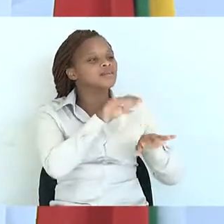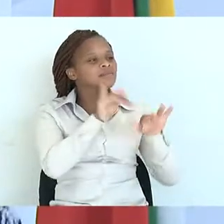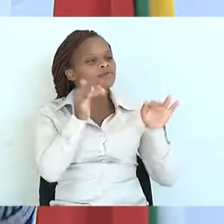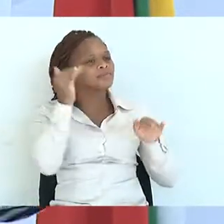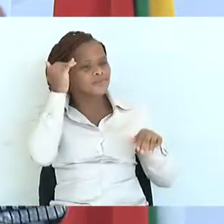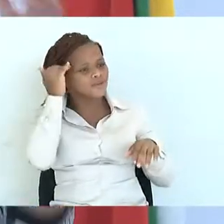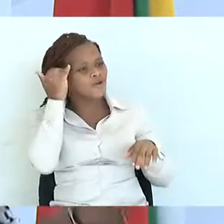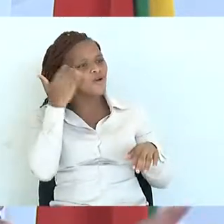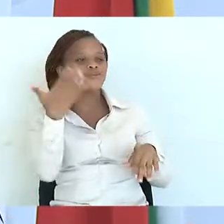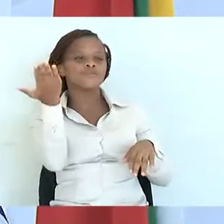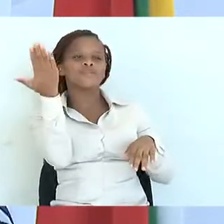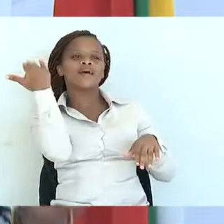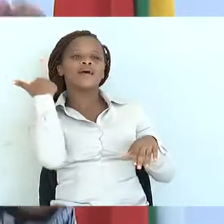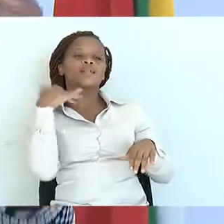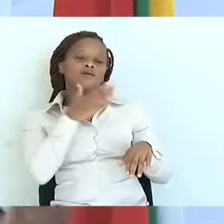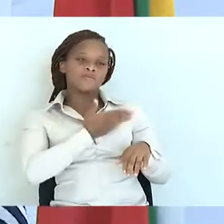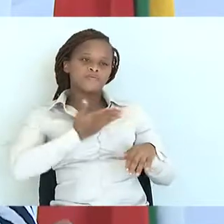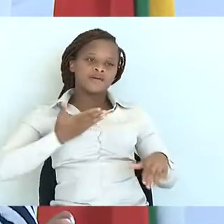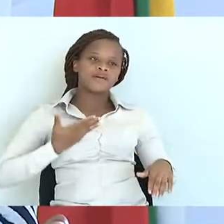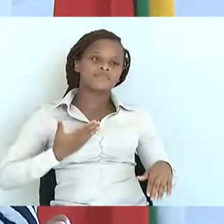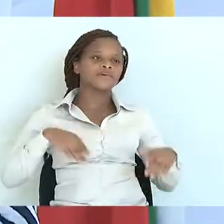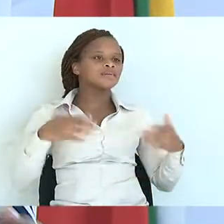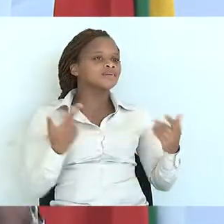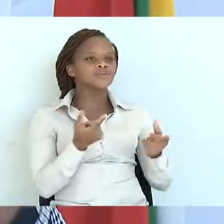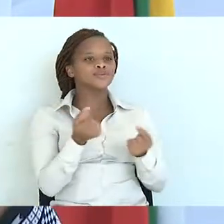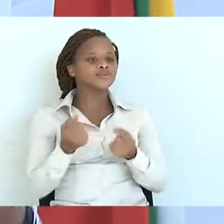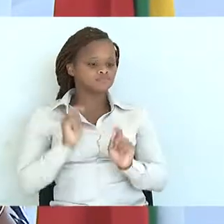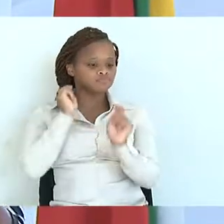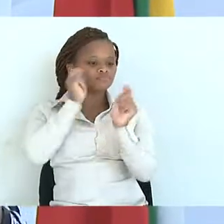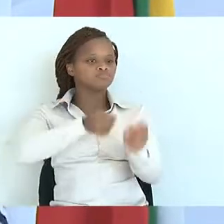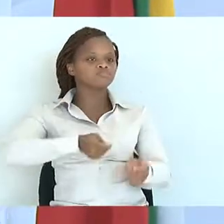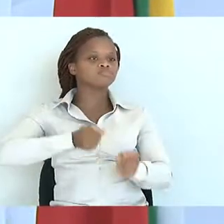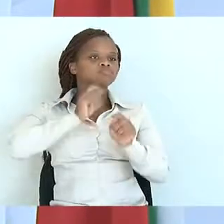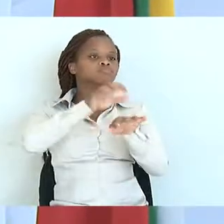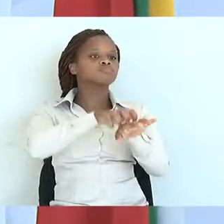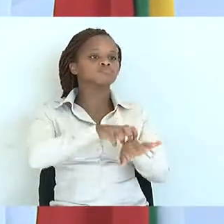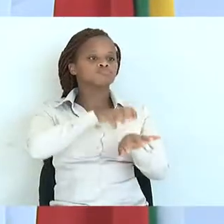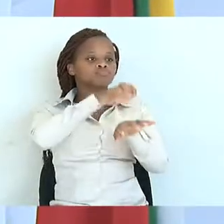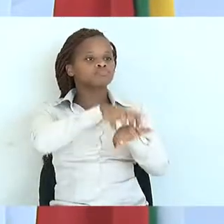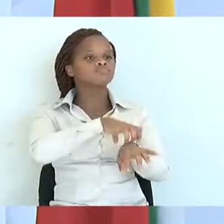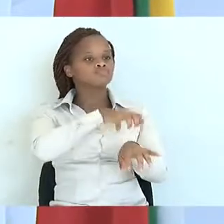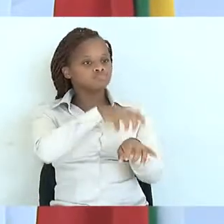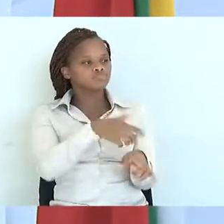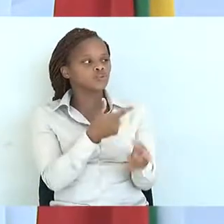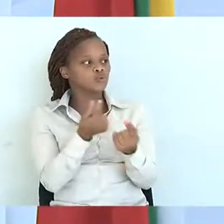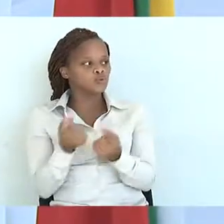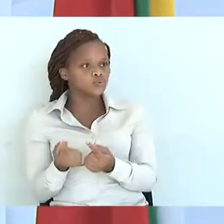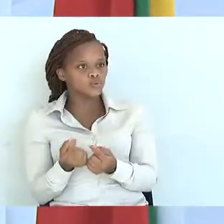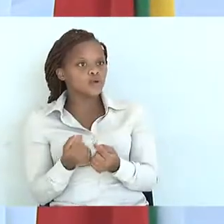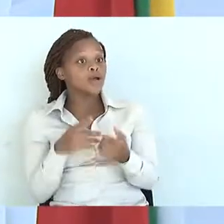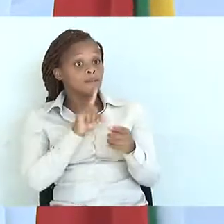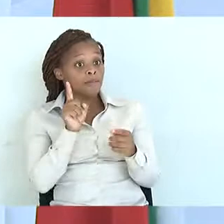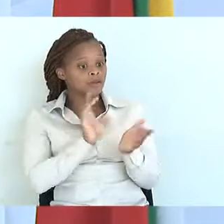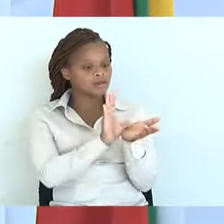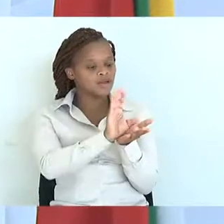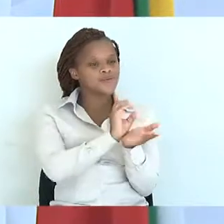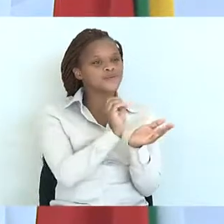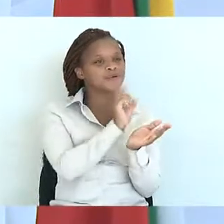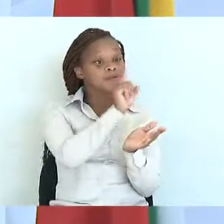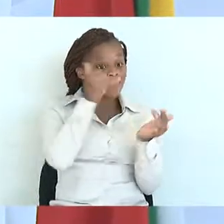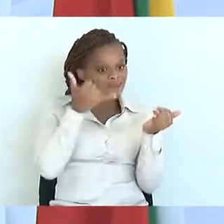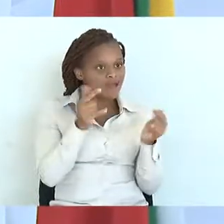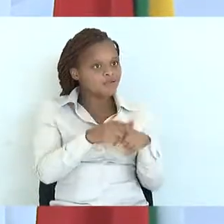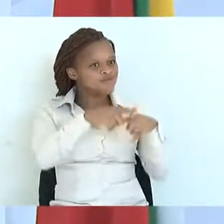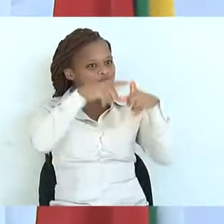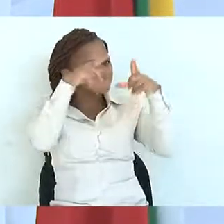abomama from time immemorial kudala belima. It's just that azange inikezwe currency. So manje agriculture is coming